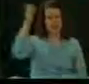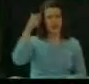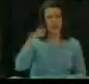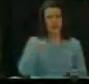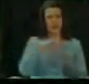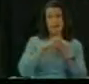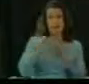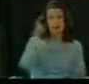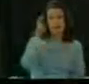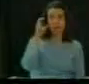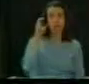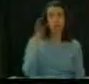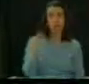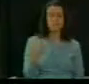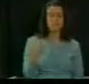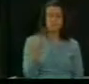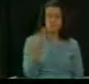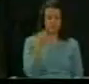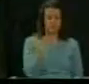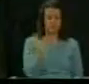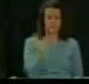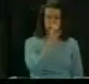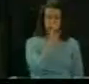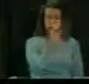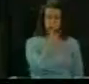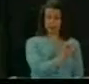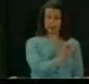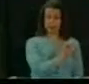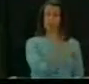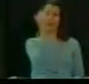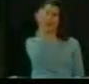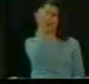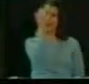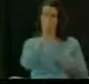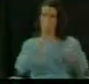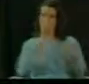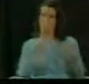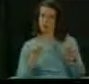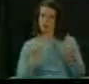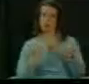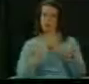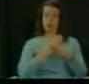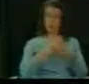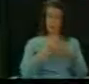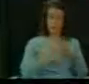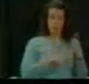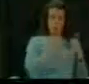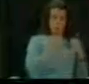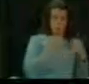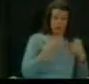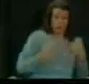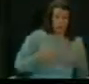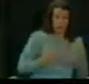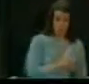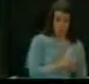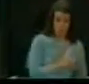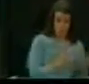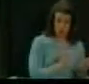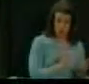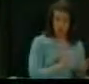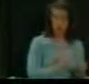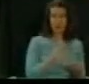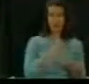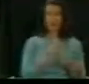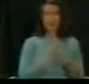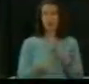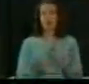heard. And he said, "Ethics is knowing the difference between what you have the right to do and what is the right